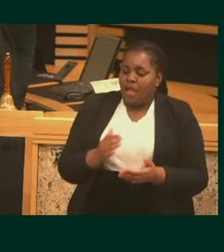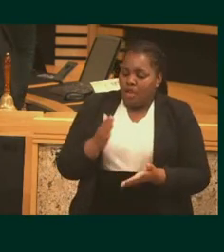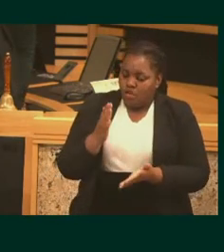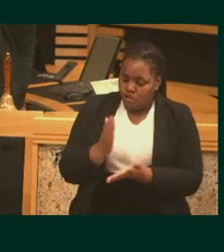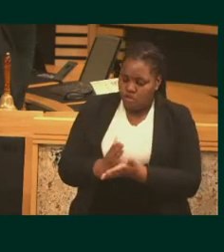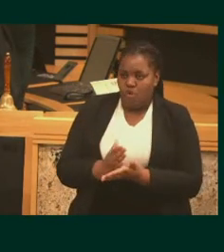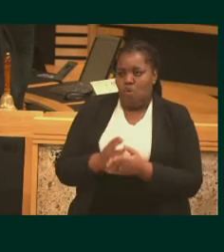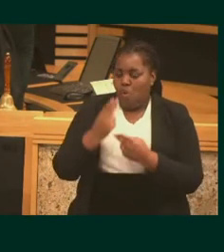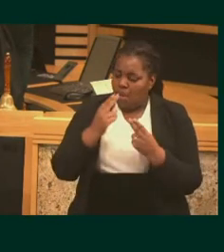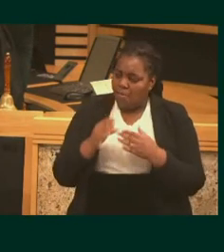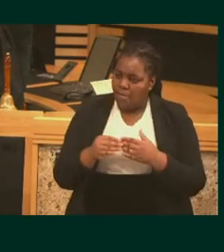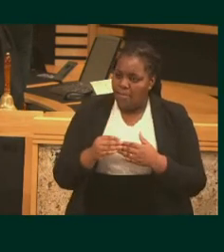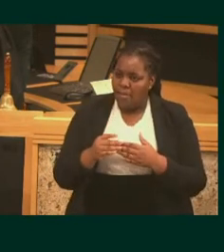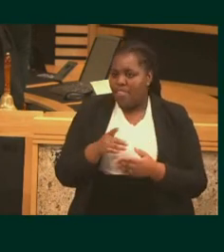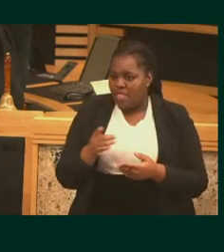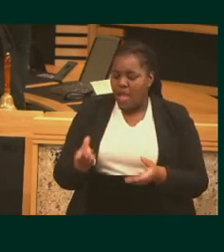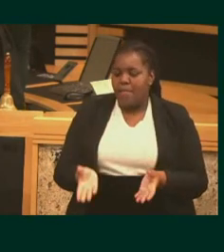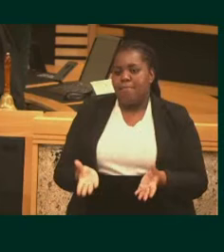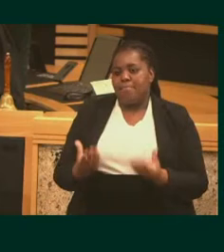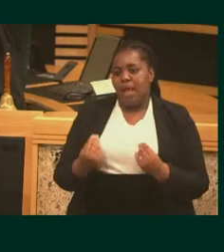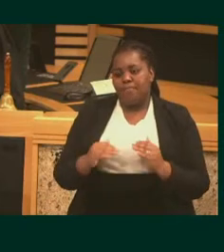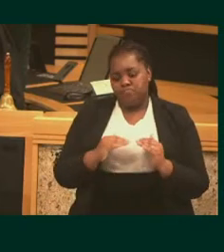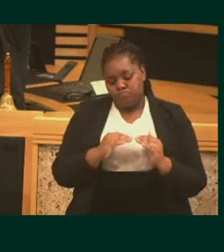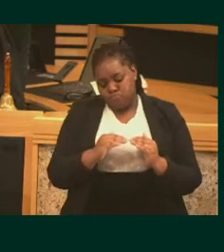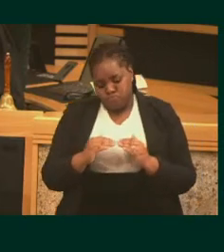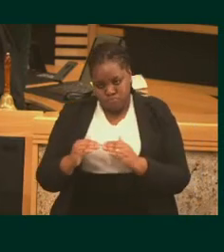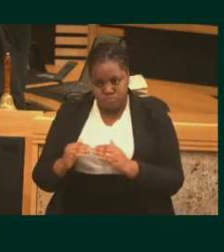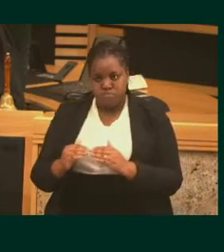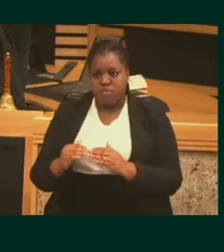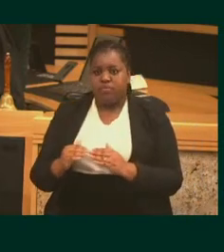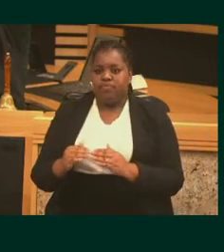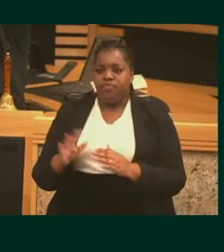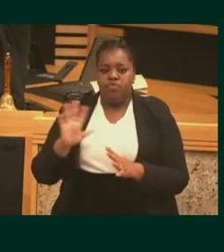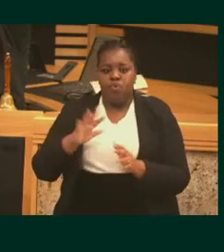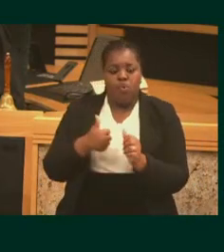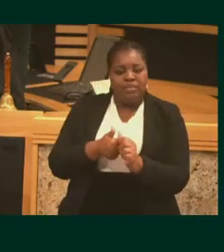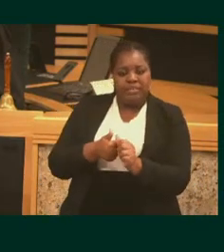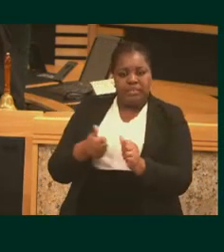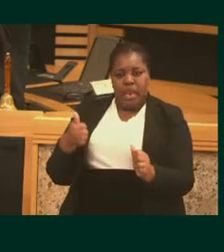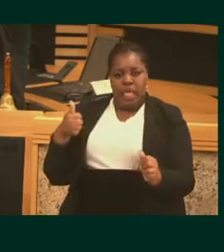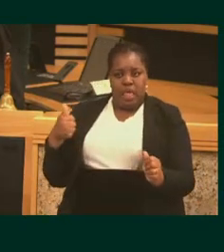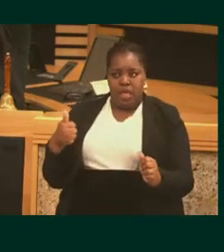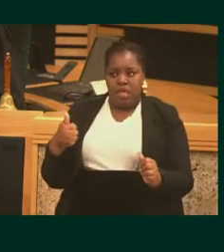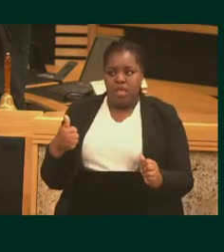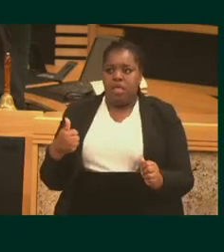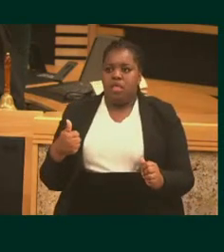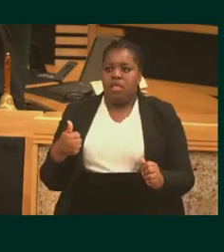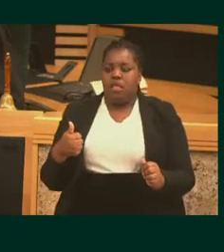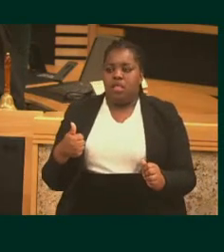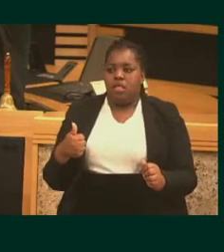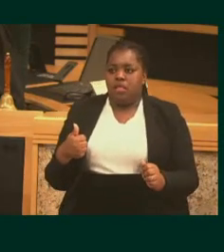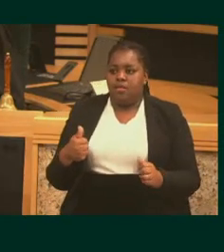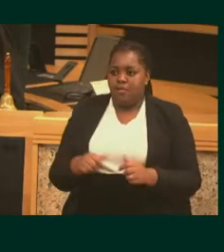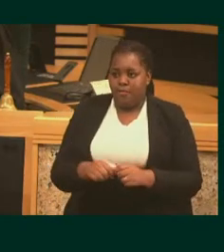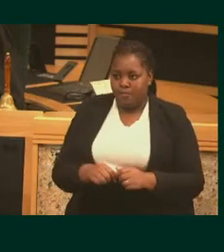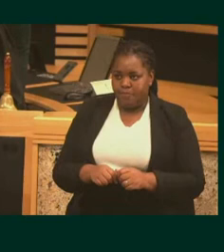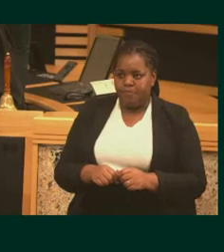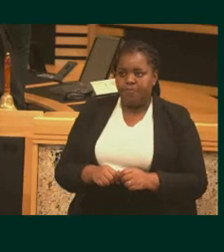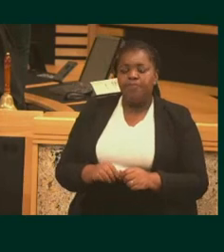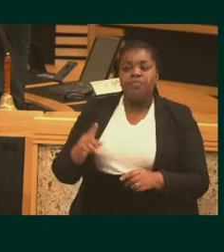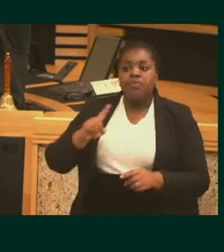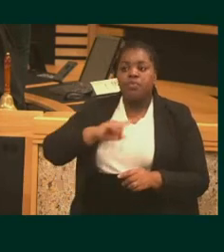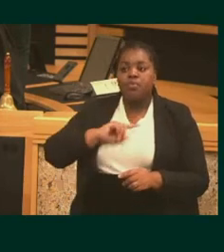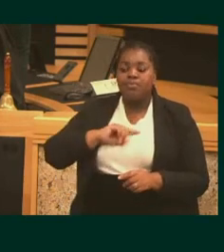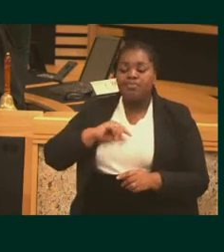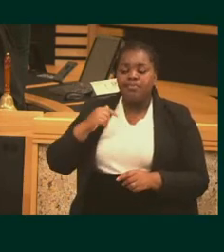members that they receive equal treatment without delay and unreasonable bureaucratic processes the lack of